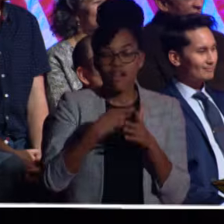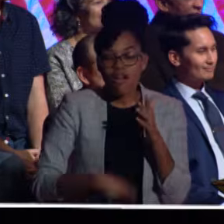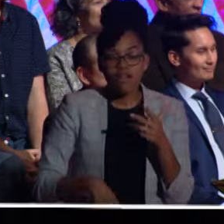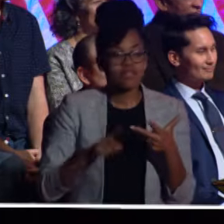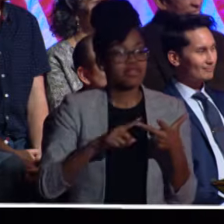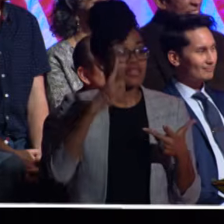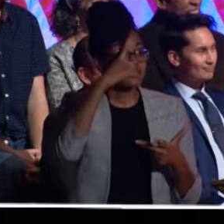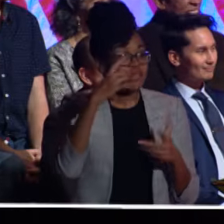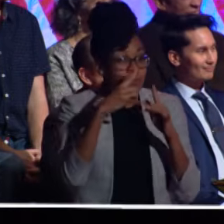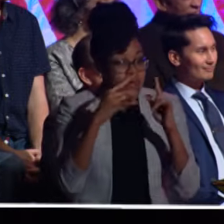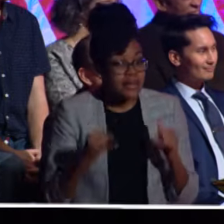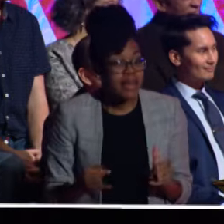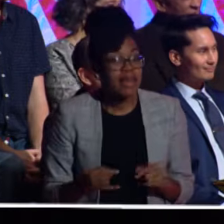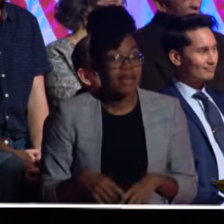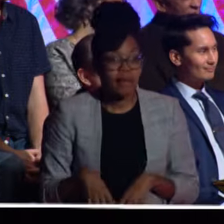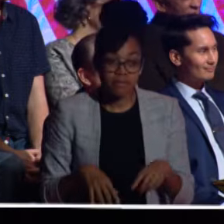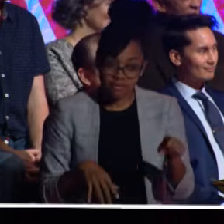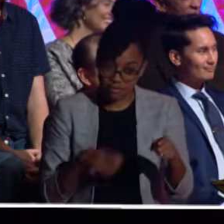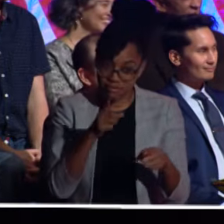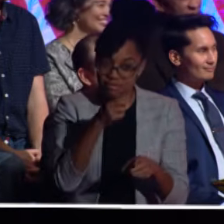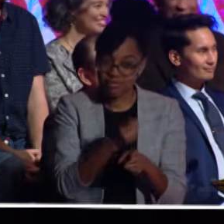camp costs,